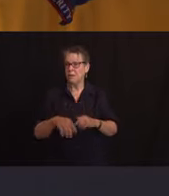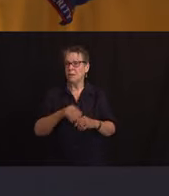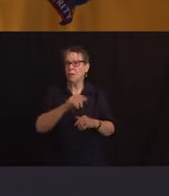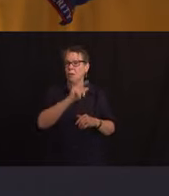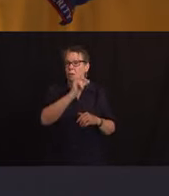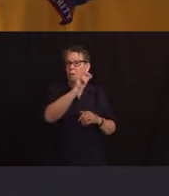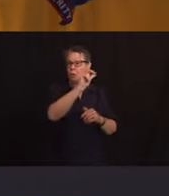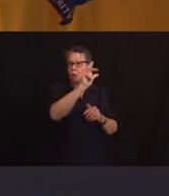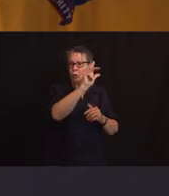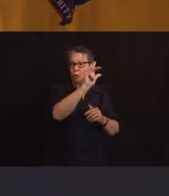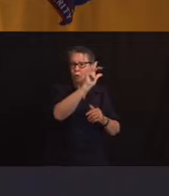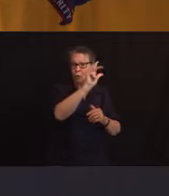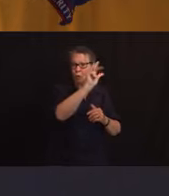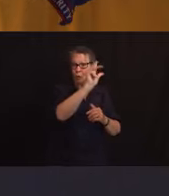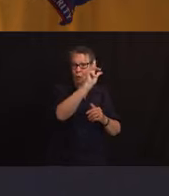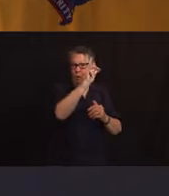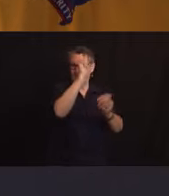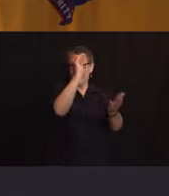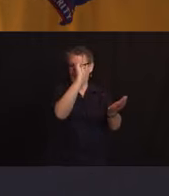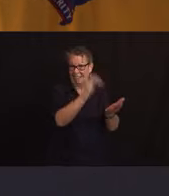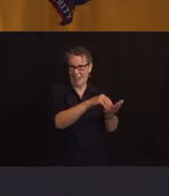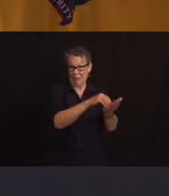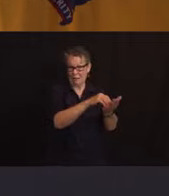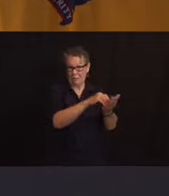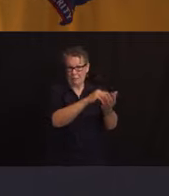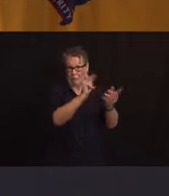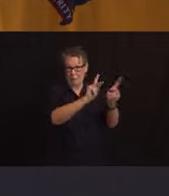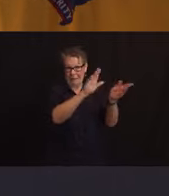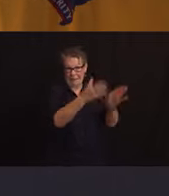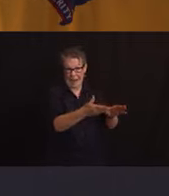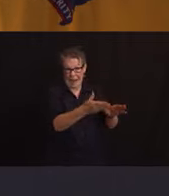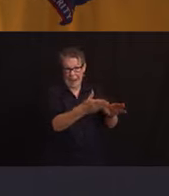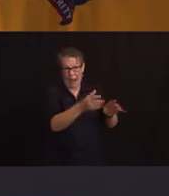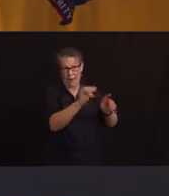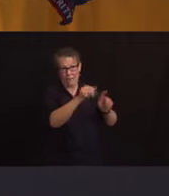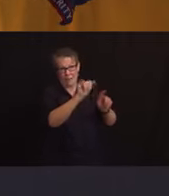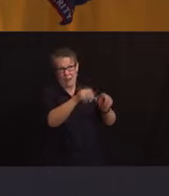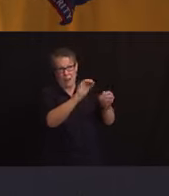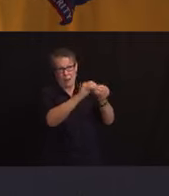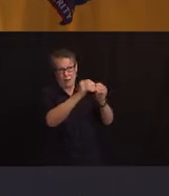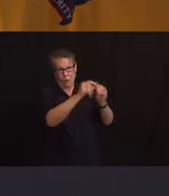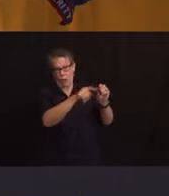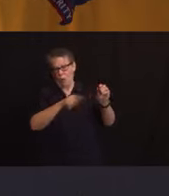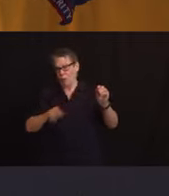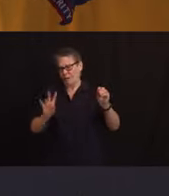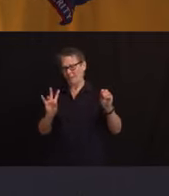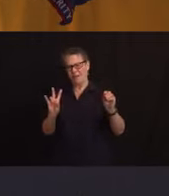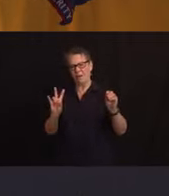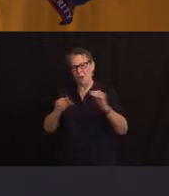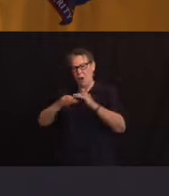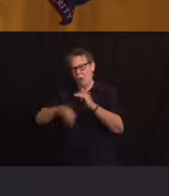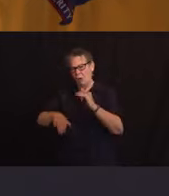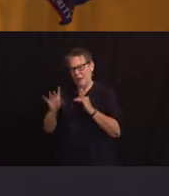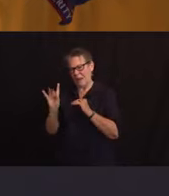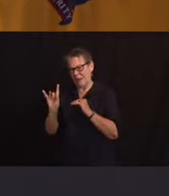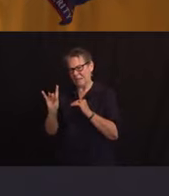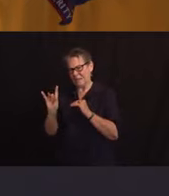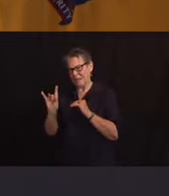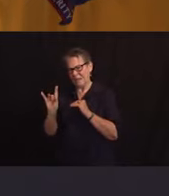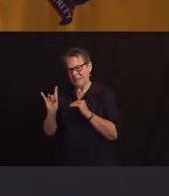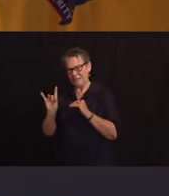23,177 losses of life, and we mourn every single one of them, but the number remains quite